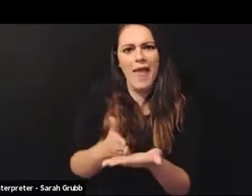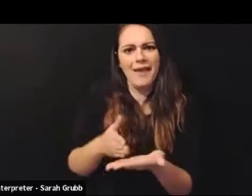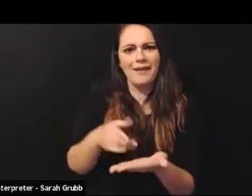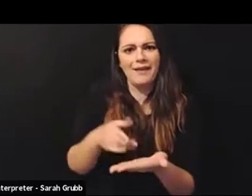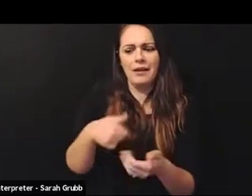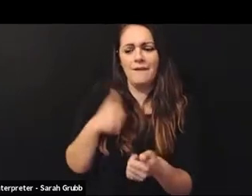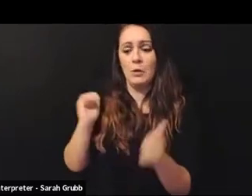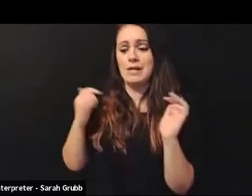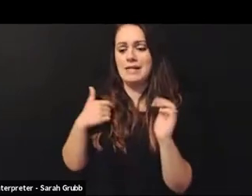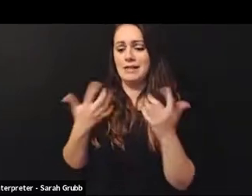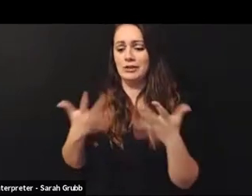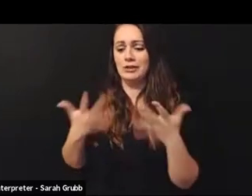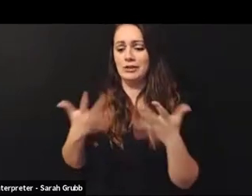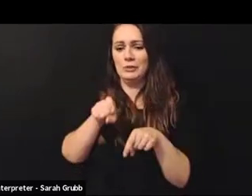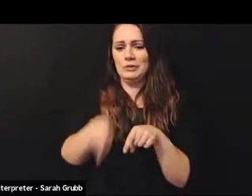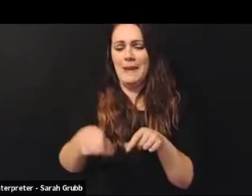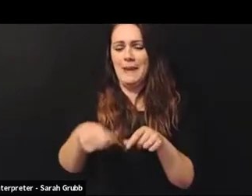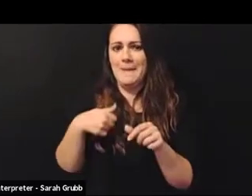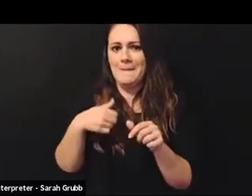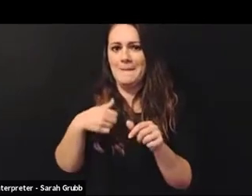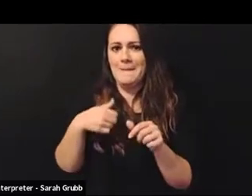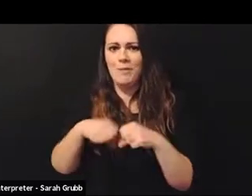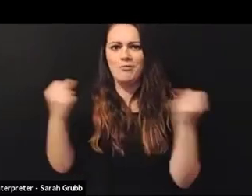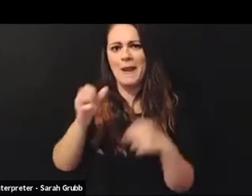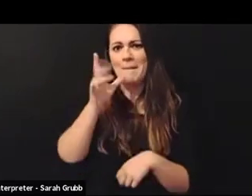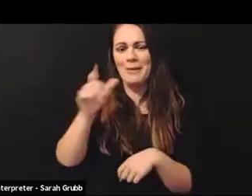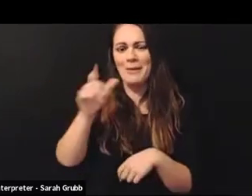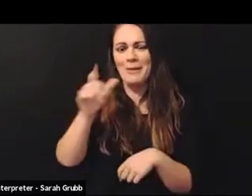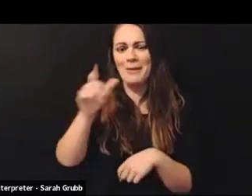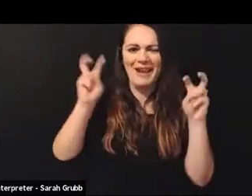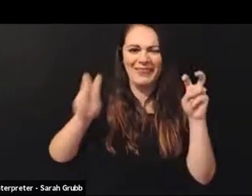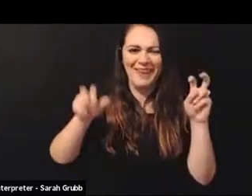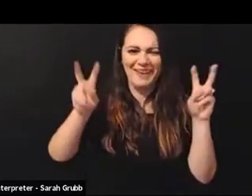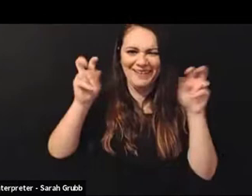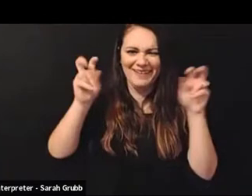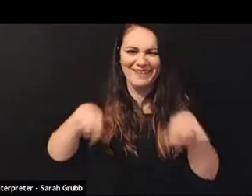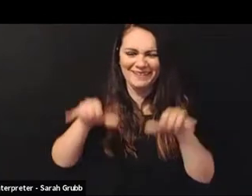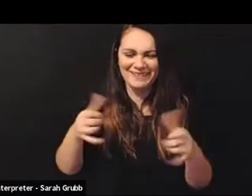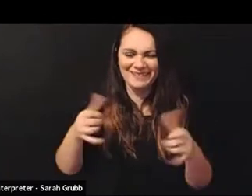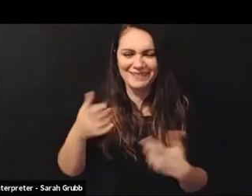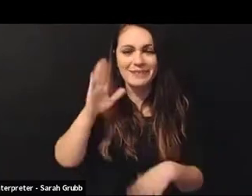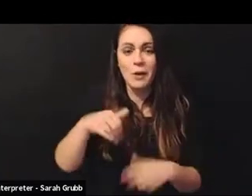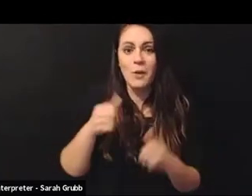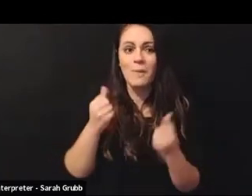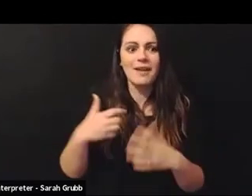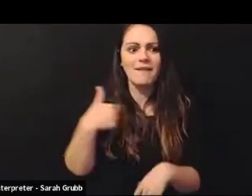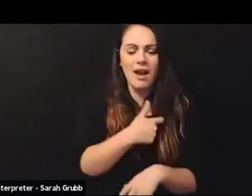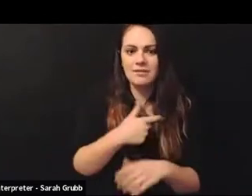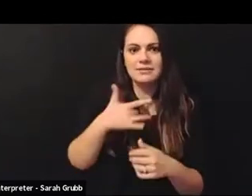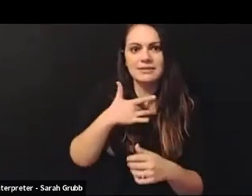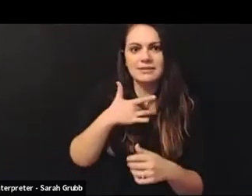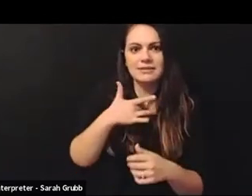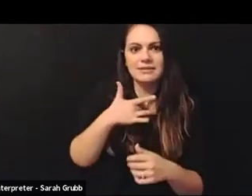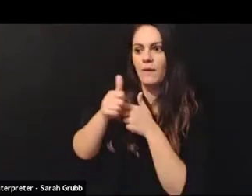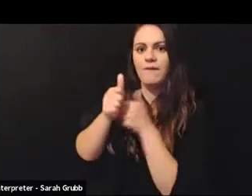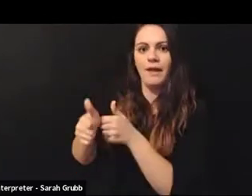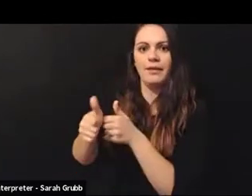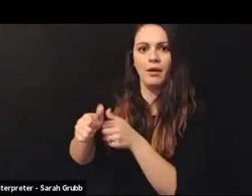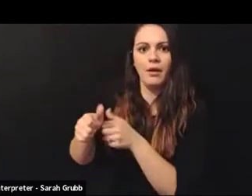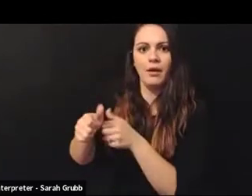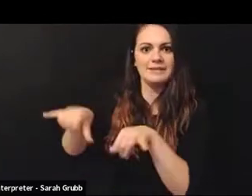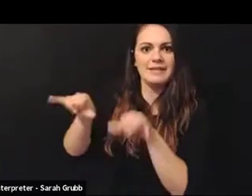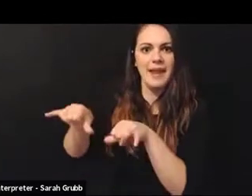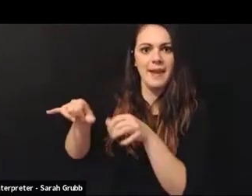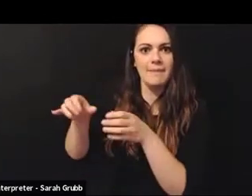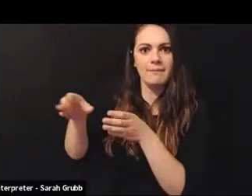to be very organized or have a lucky item with you. Or many of us always, you know, do that same route to work, or like to park in the same